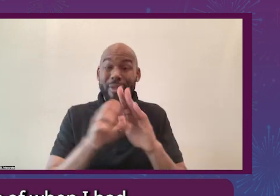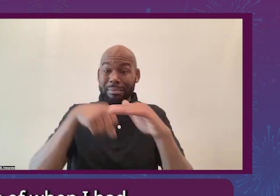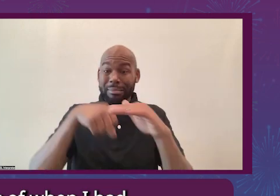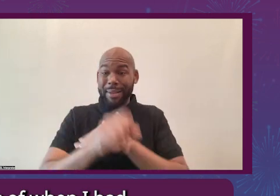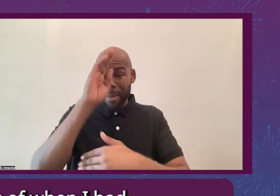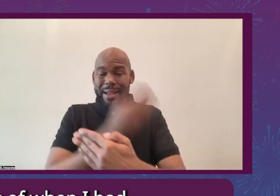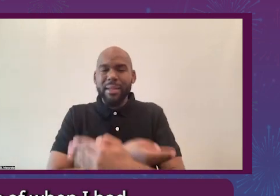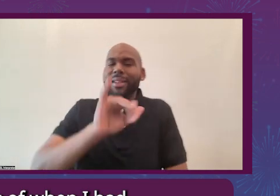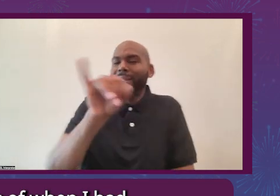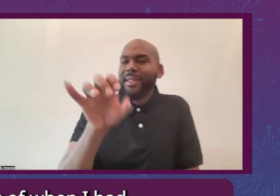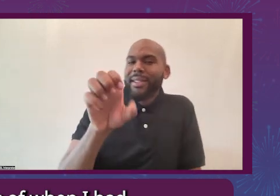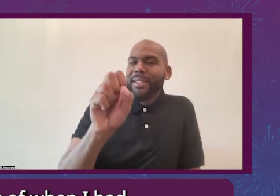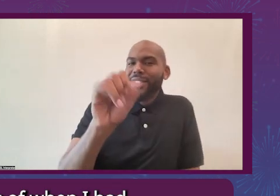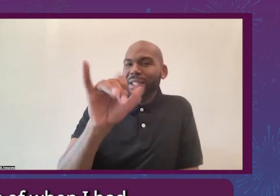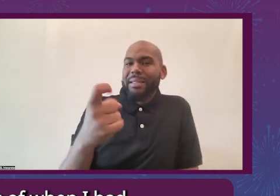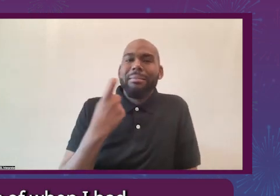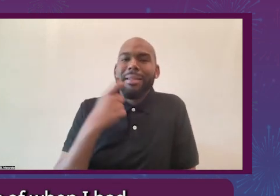past November.